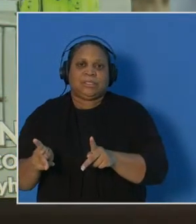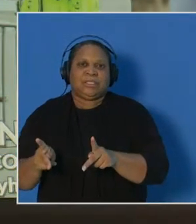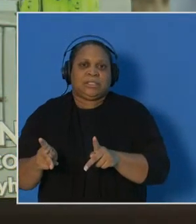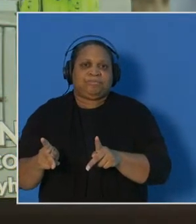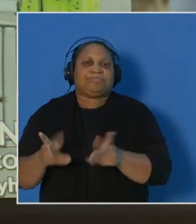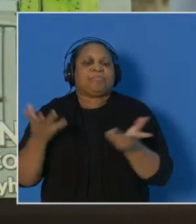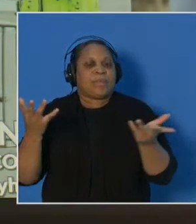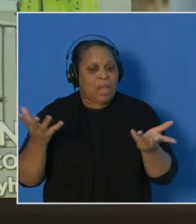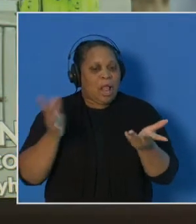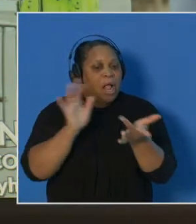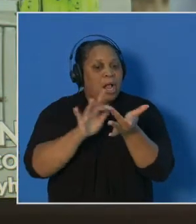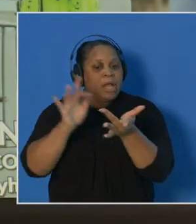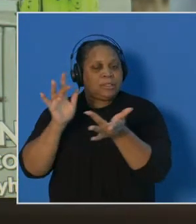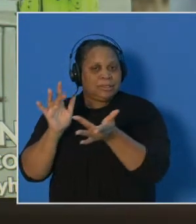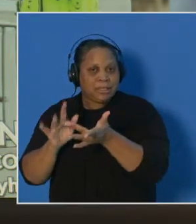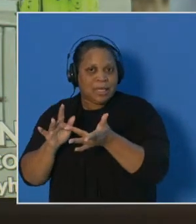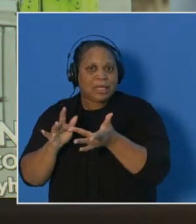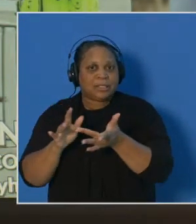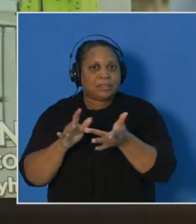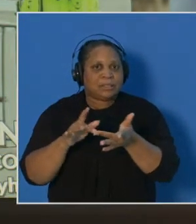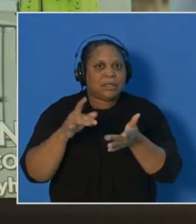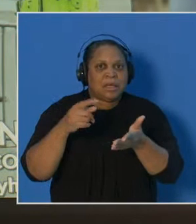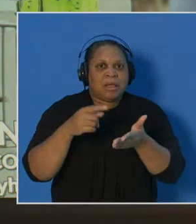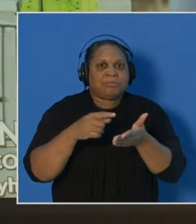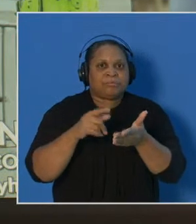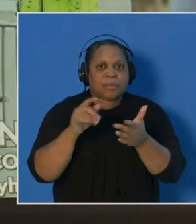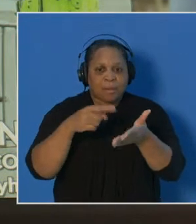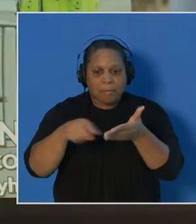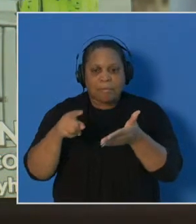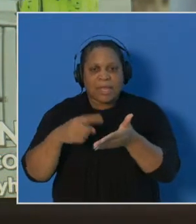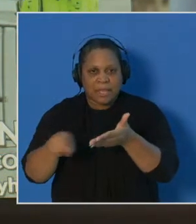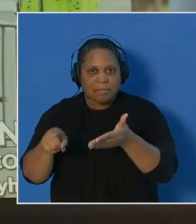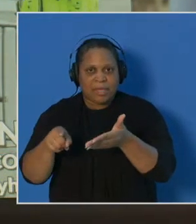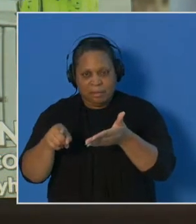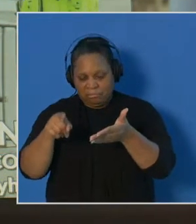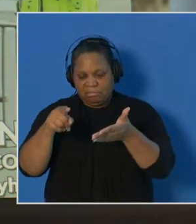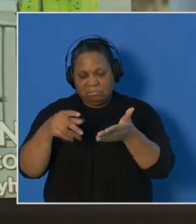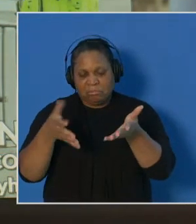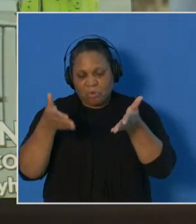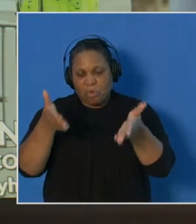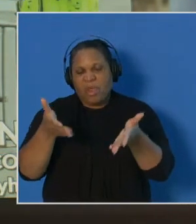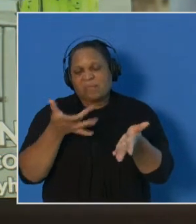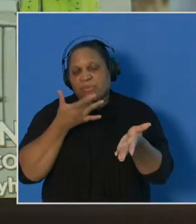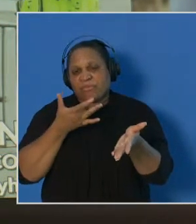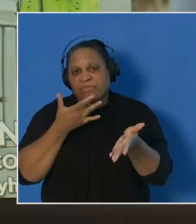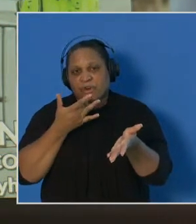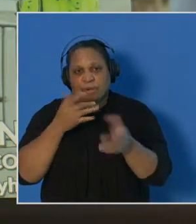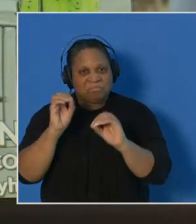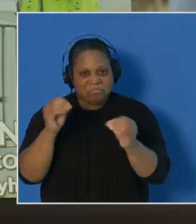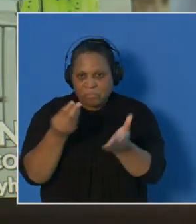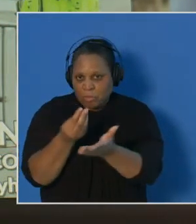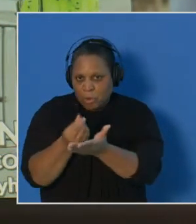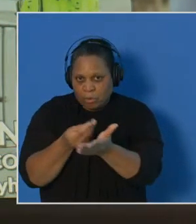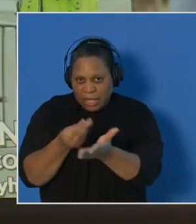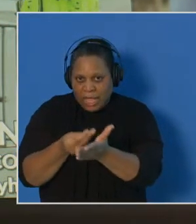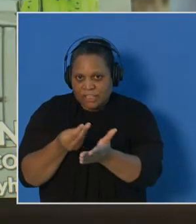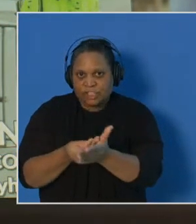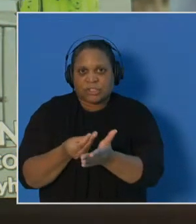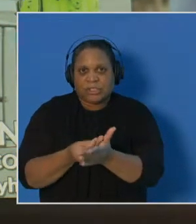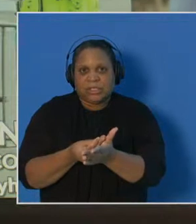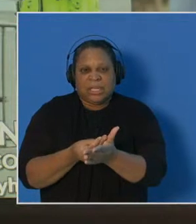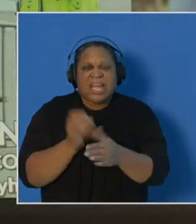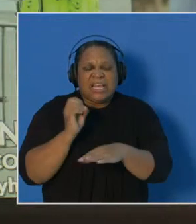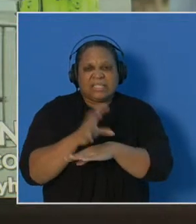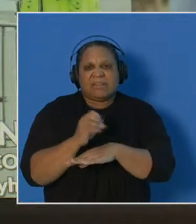Ideally, contactless payment methods are also preferred. At the visitor's place of lodging, it is advised